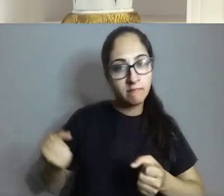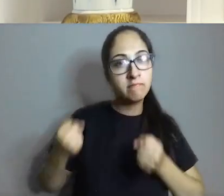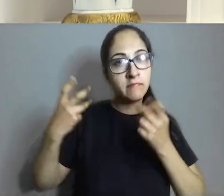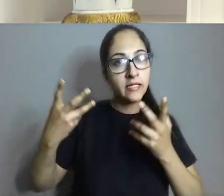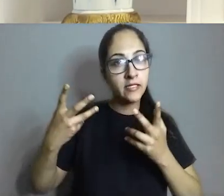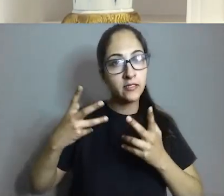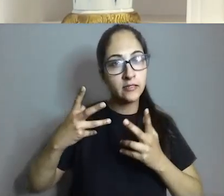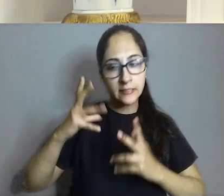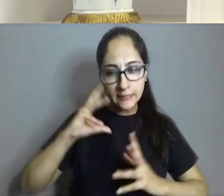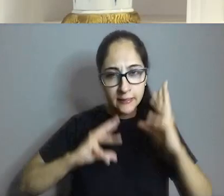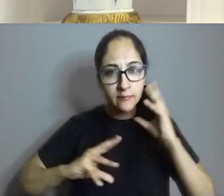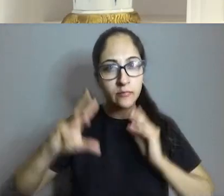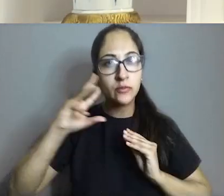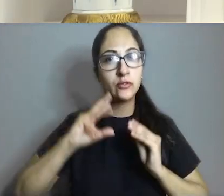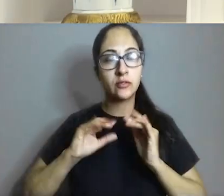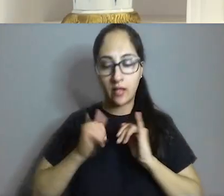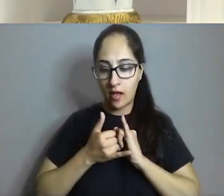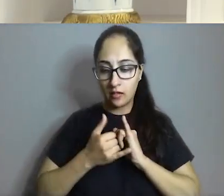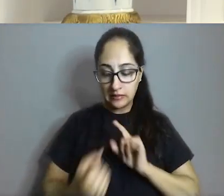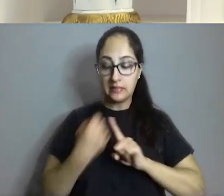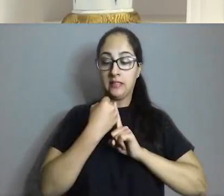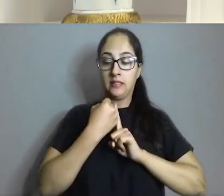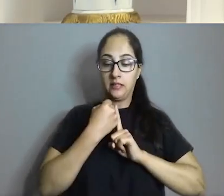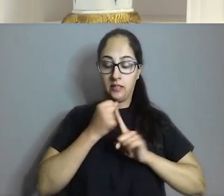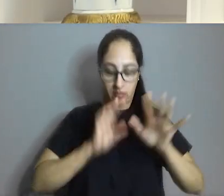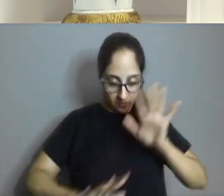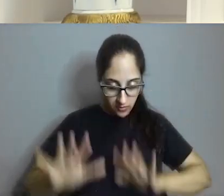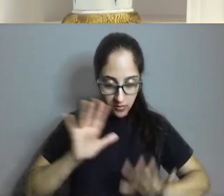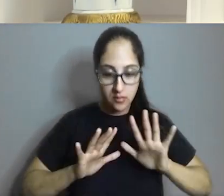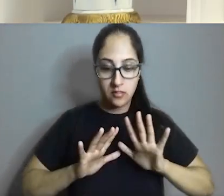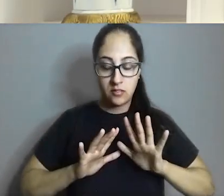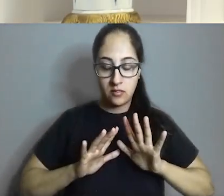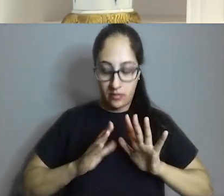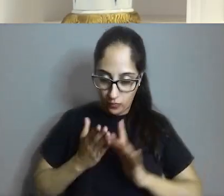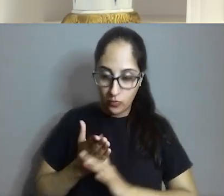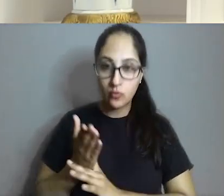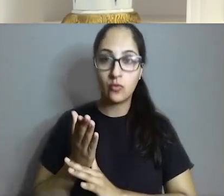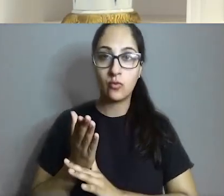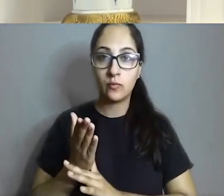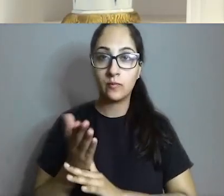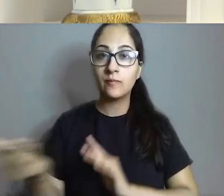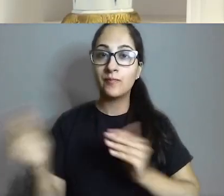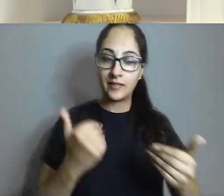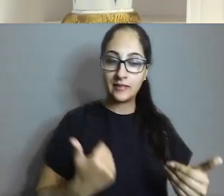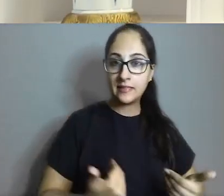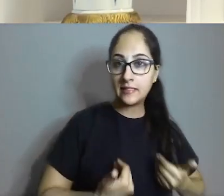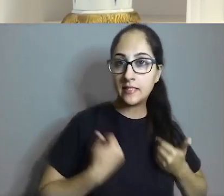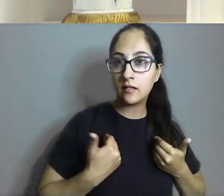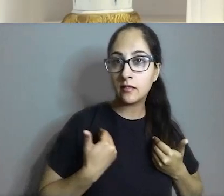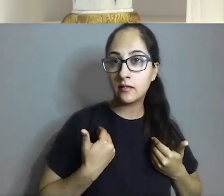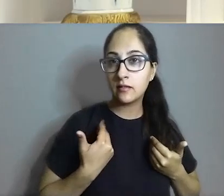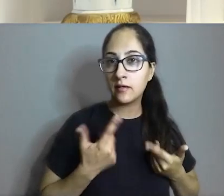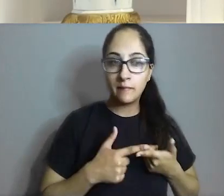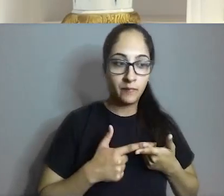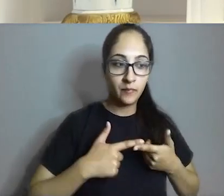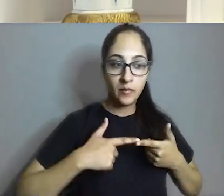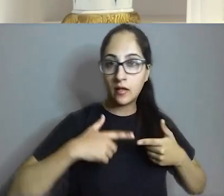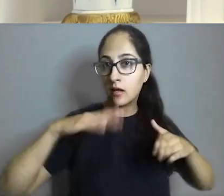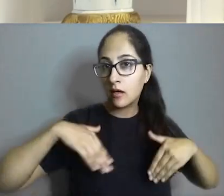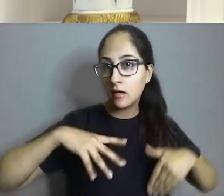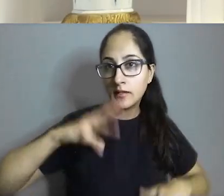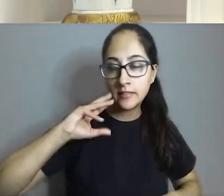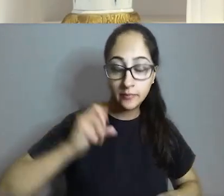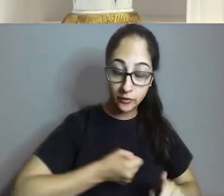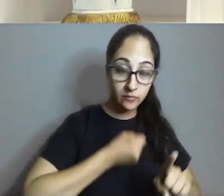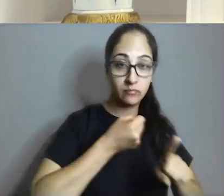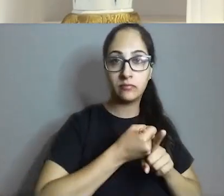Resilience doesn't always come naturally to our children experiencing setbacks for the first time. Let us